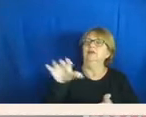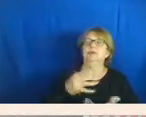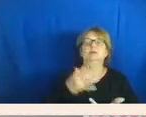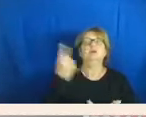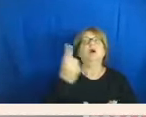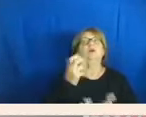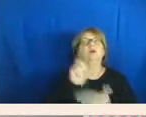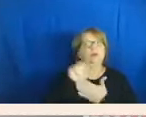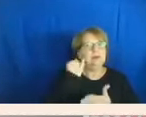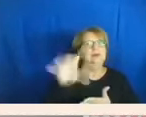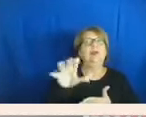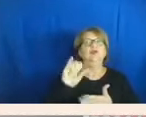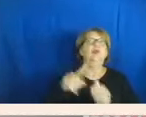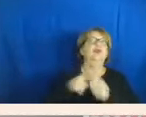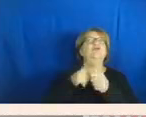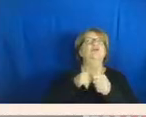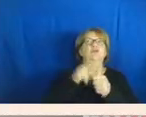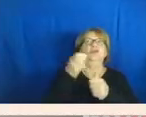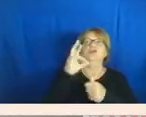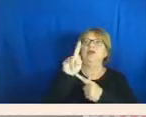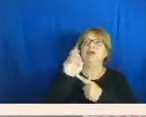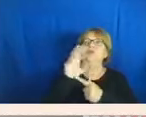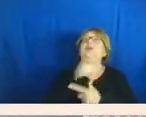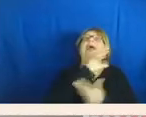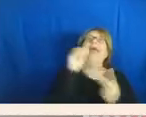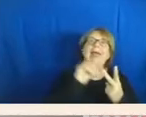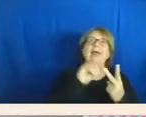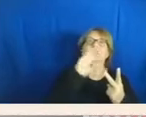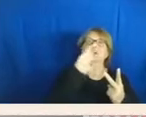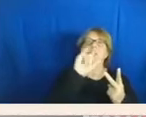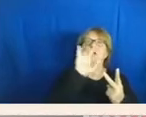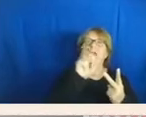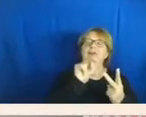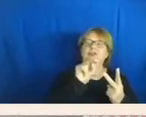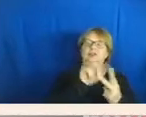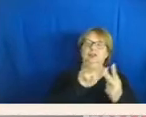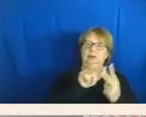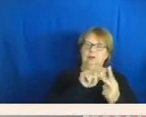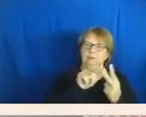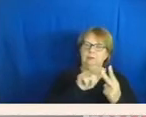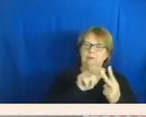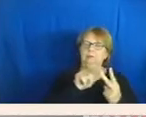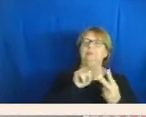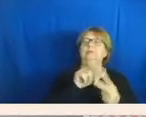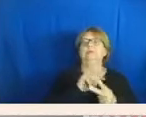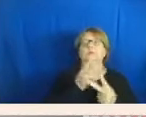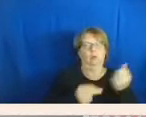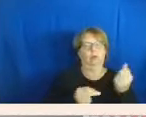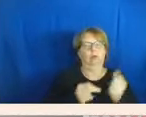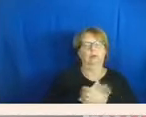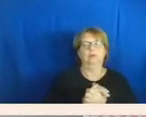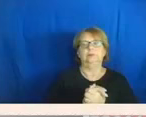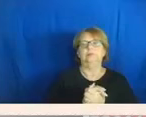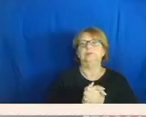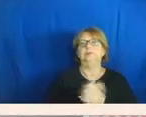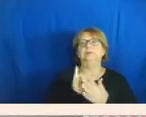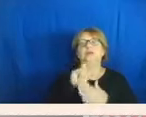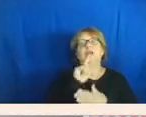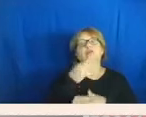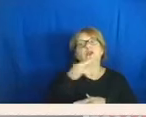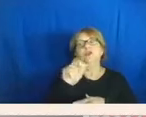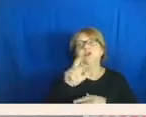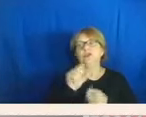original creditor and the collection bureau, the collection and the credit bureau. So that's really good news.